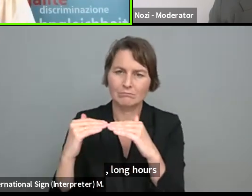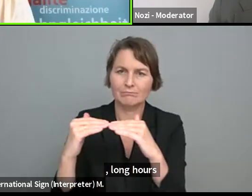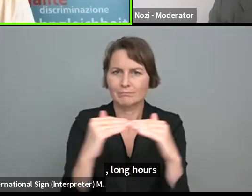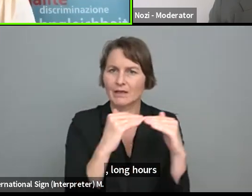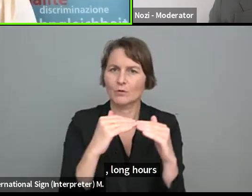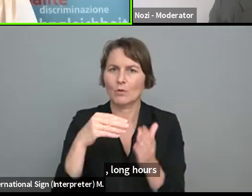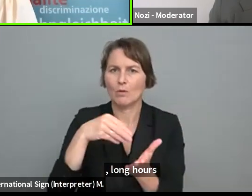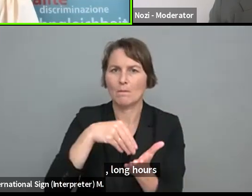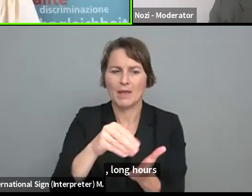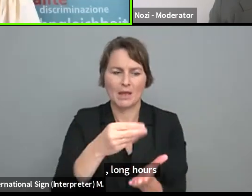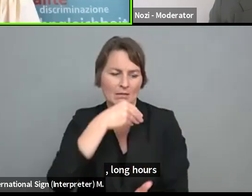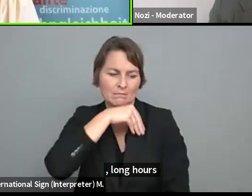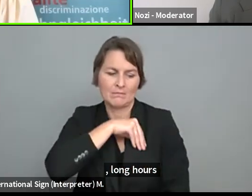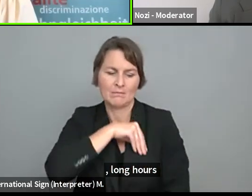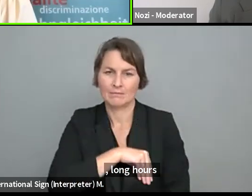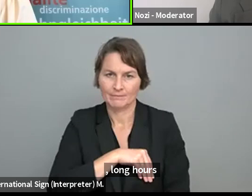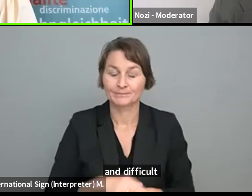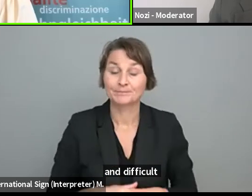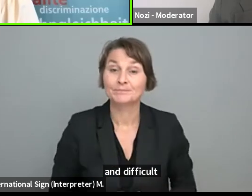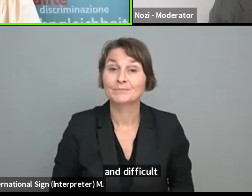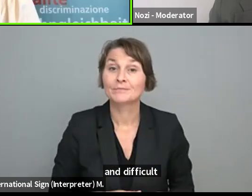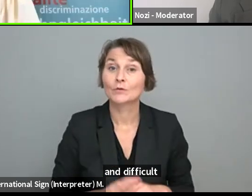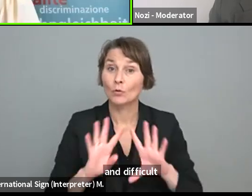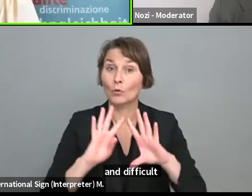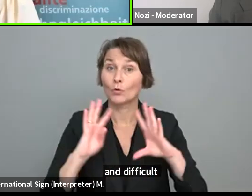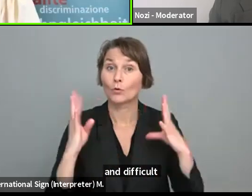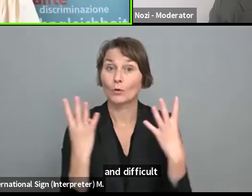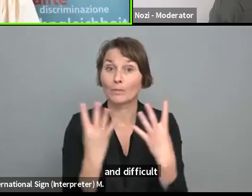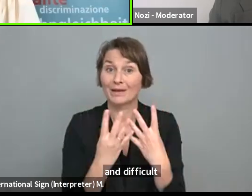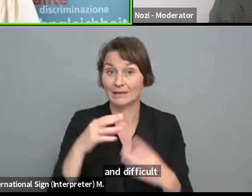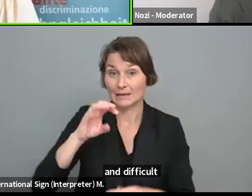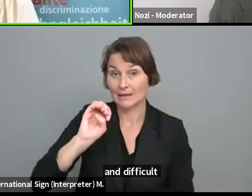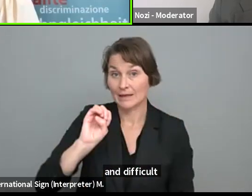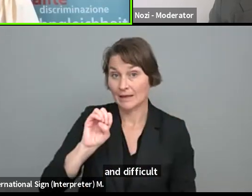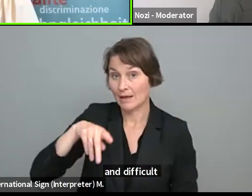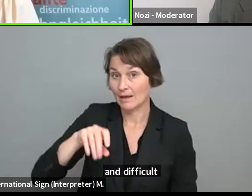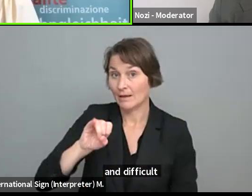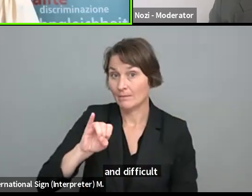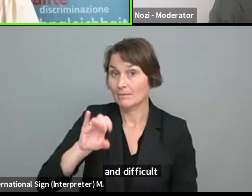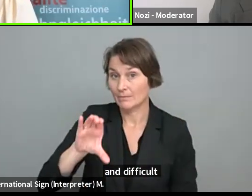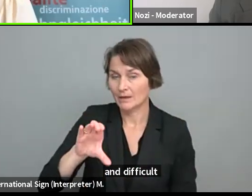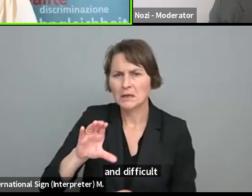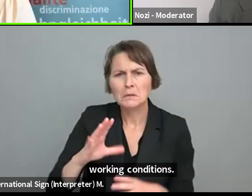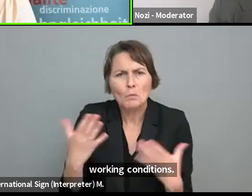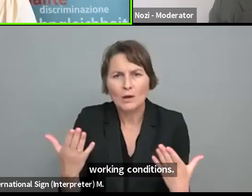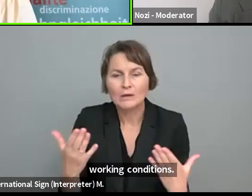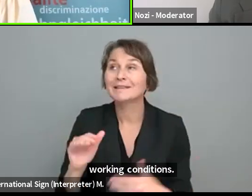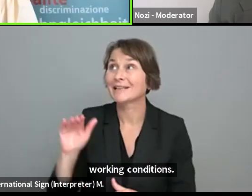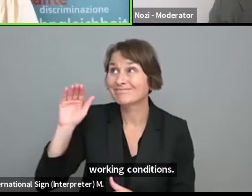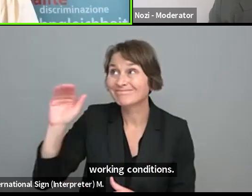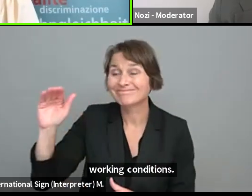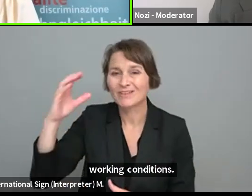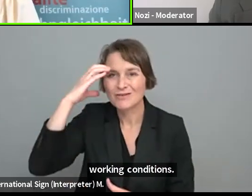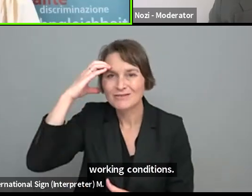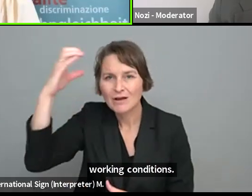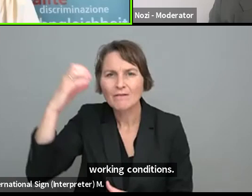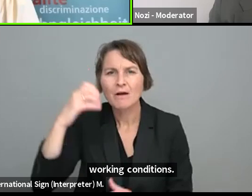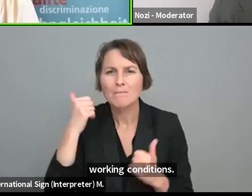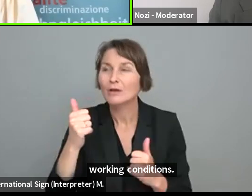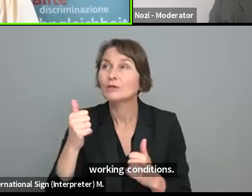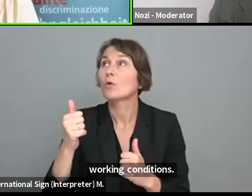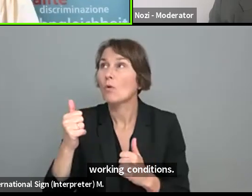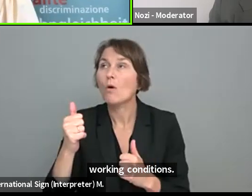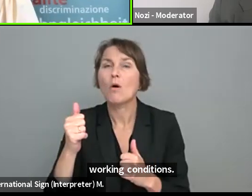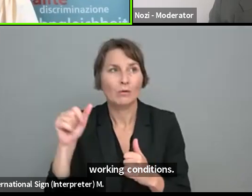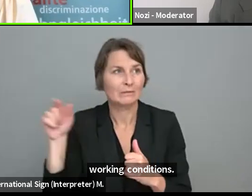EPIC appeals to governments to ensure that integrated policy responses aimed at mitigating the job